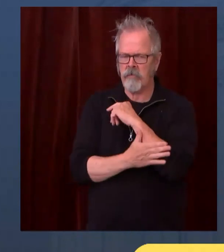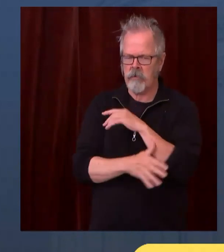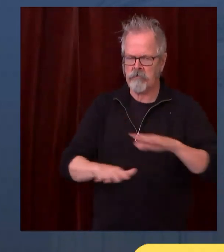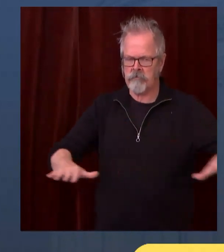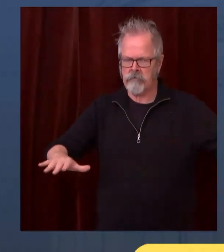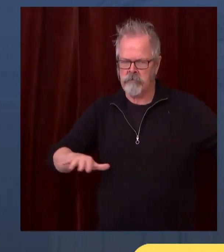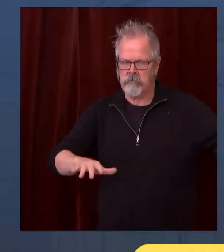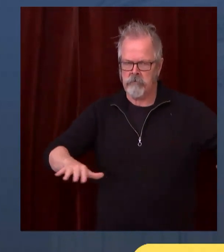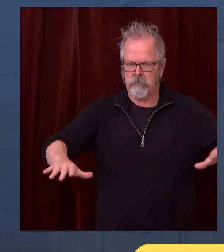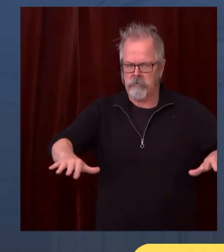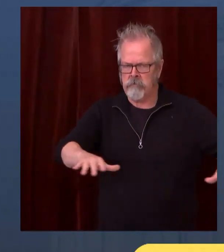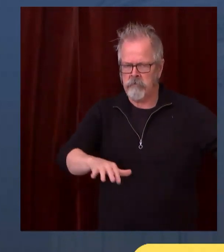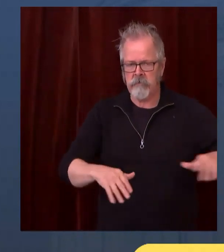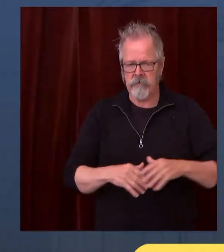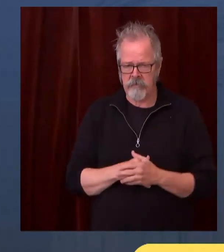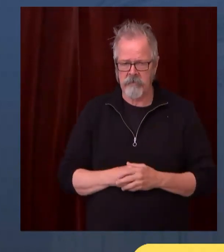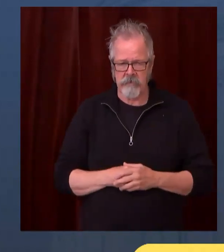showed.